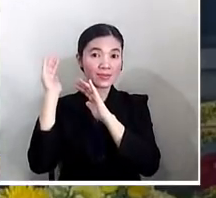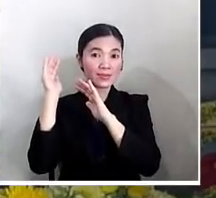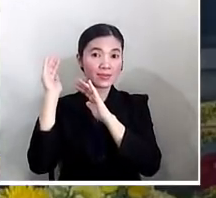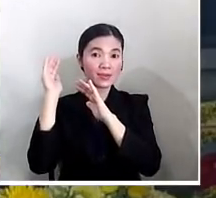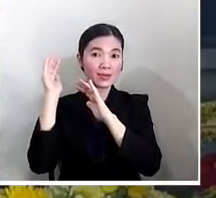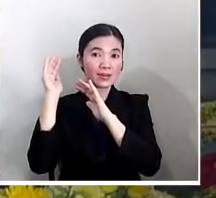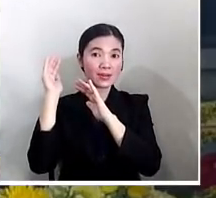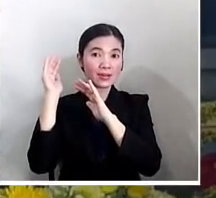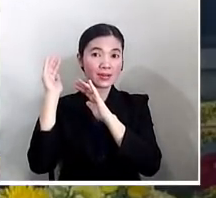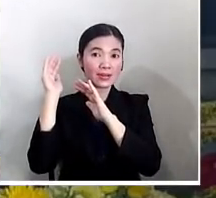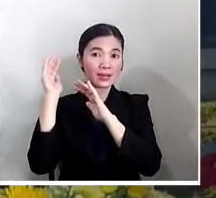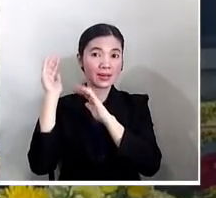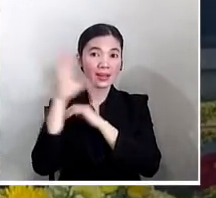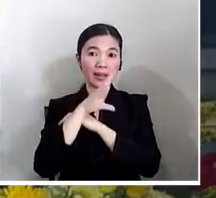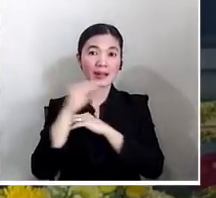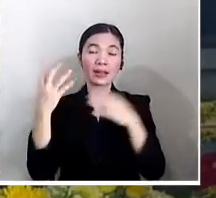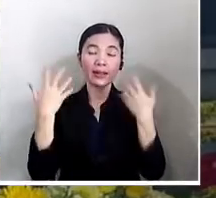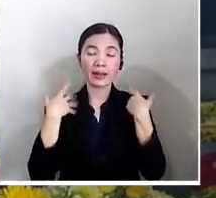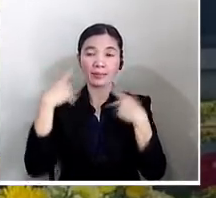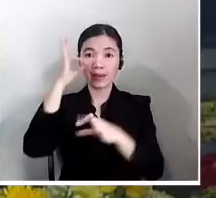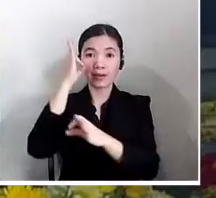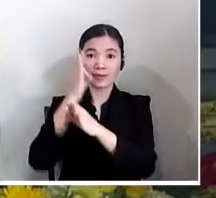and have faith in the Lord.